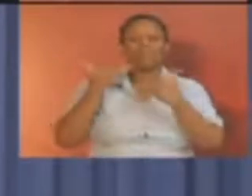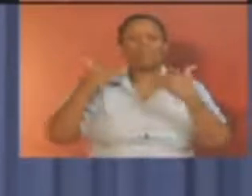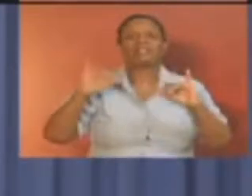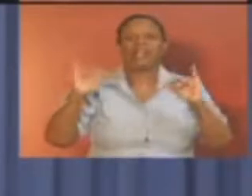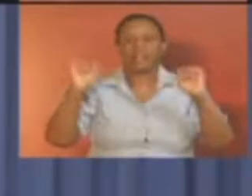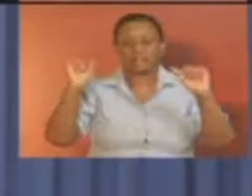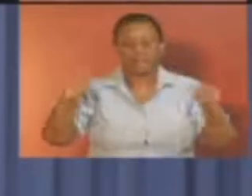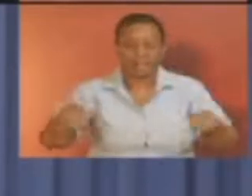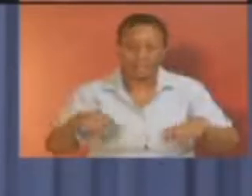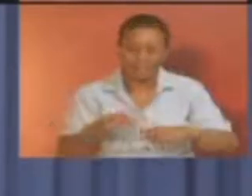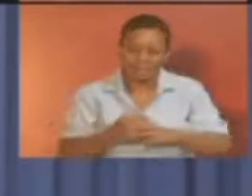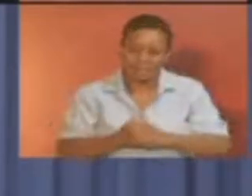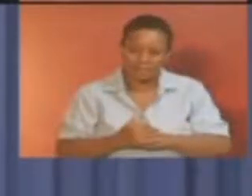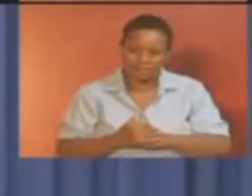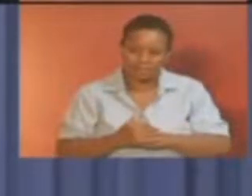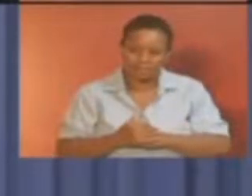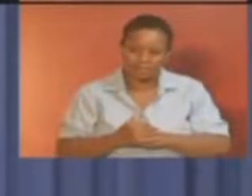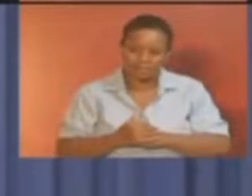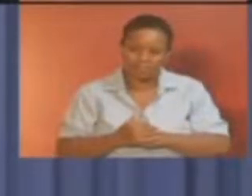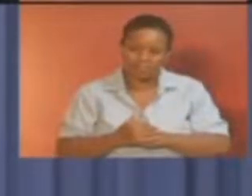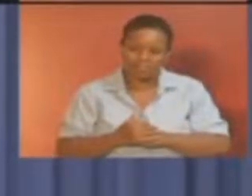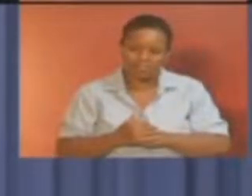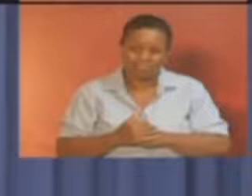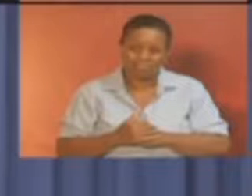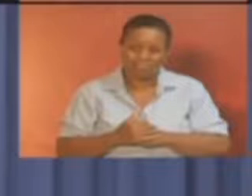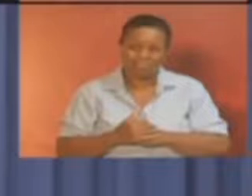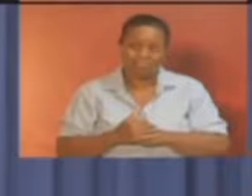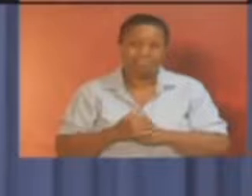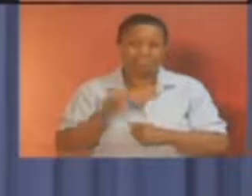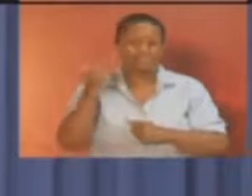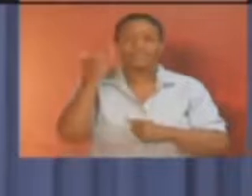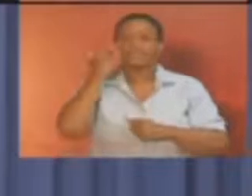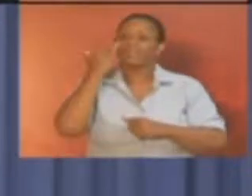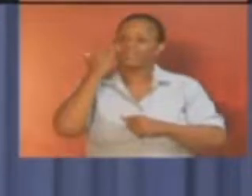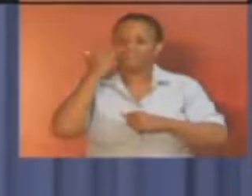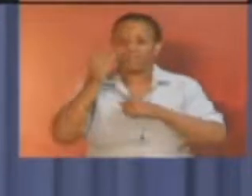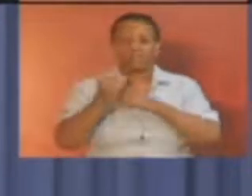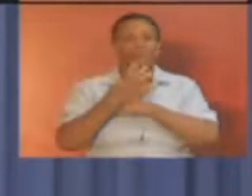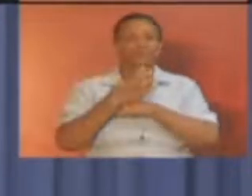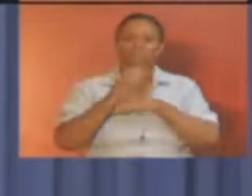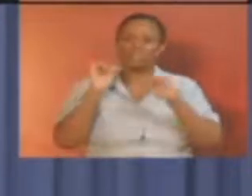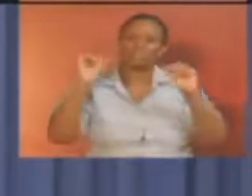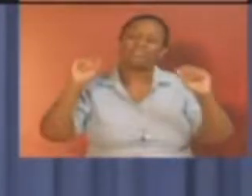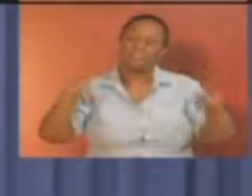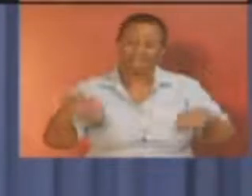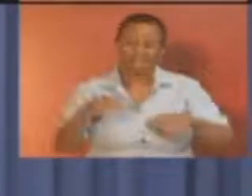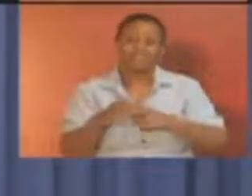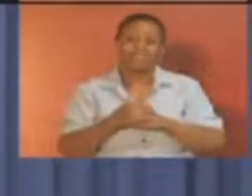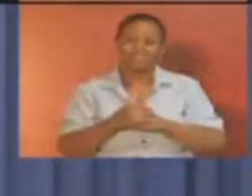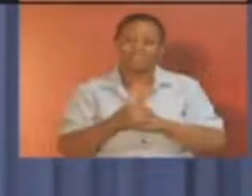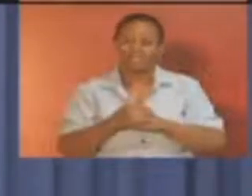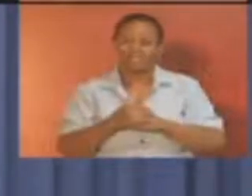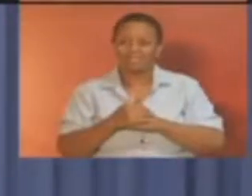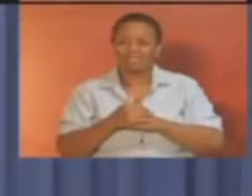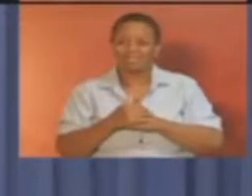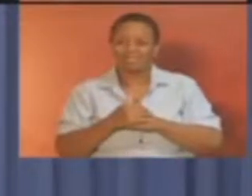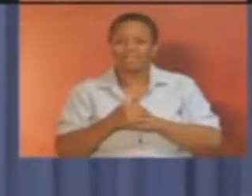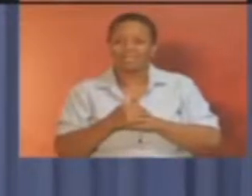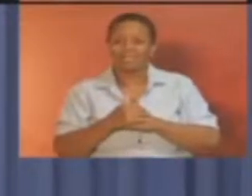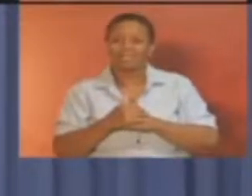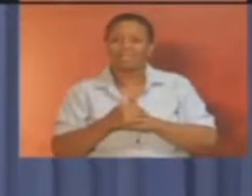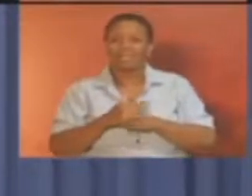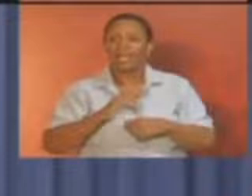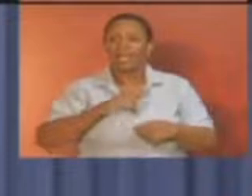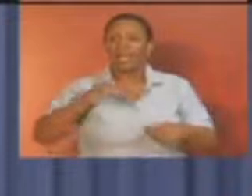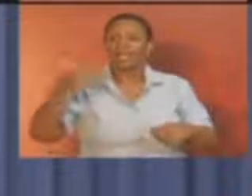the virus. And of course, you can still transmit it to somebody else. So